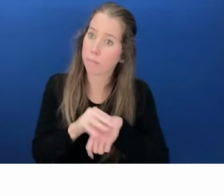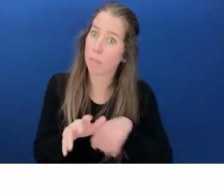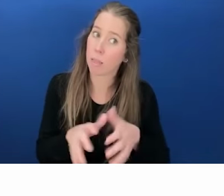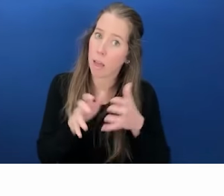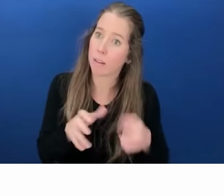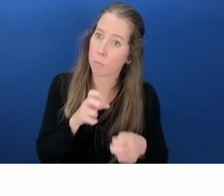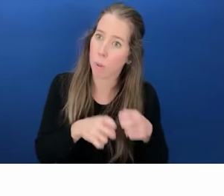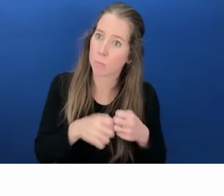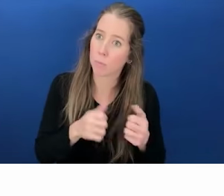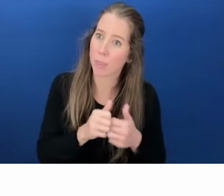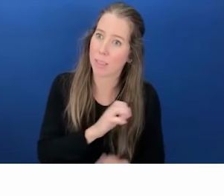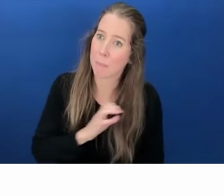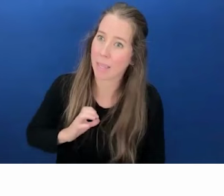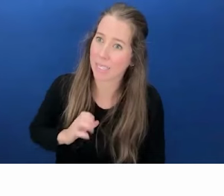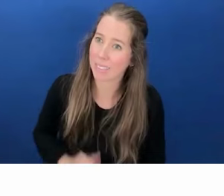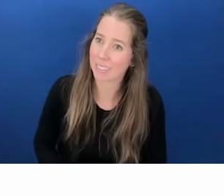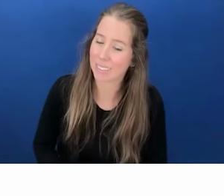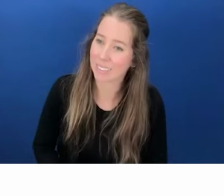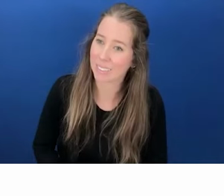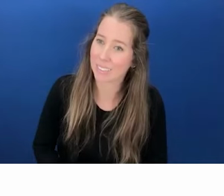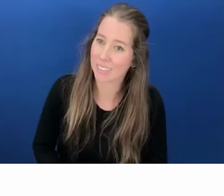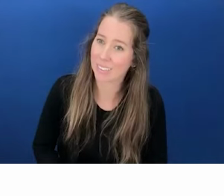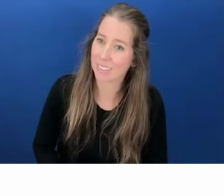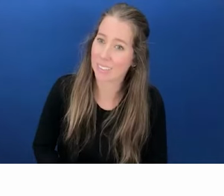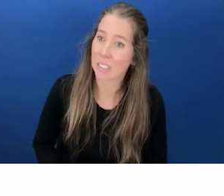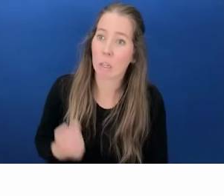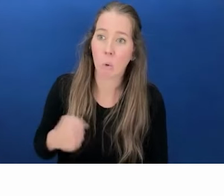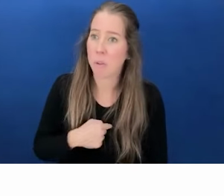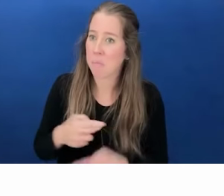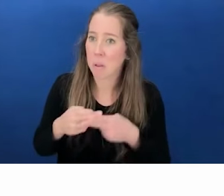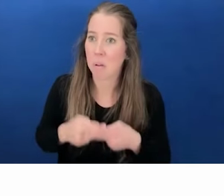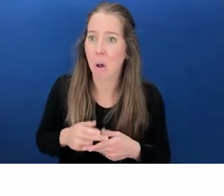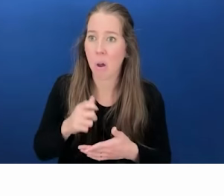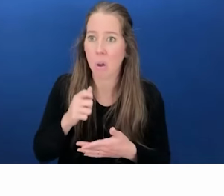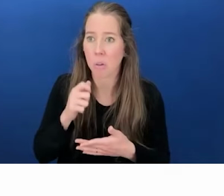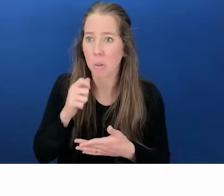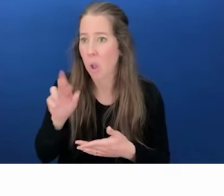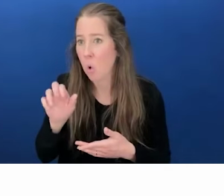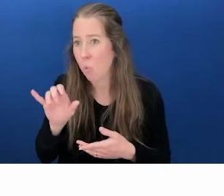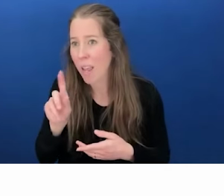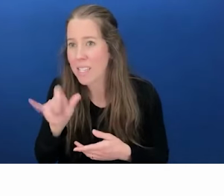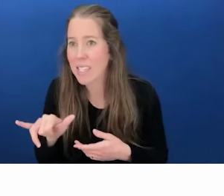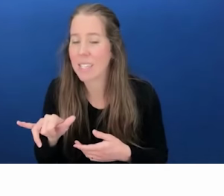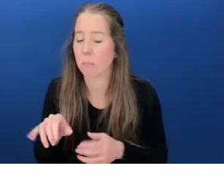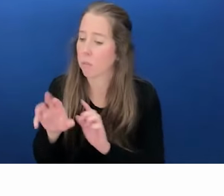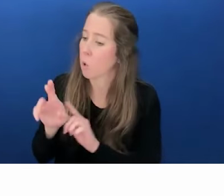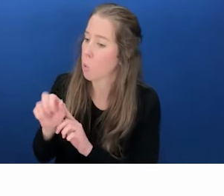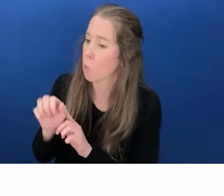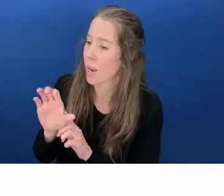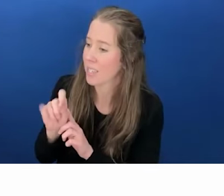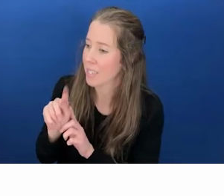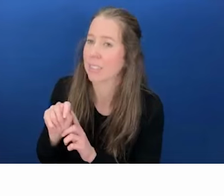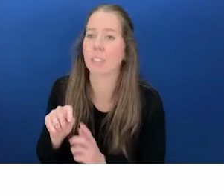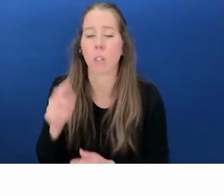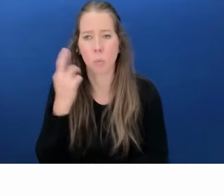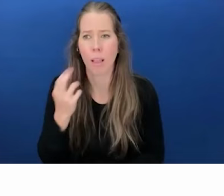committees. Yeah, oh no, we've straight up gotten called like racist and all kinds of stuff because we say like in an 11-person committee, there's